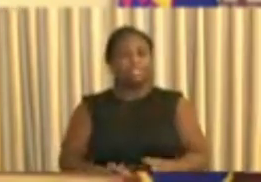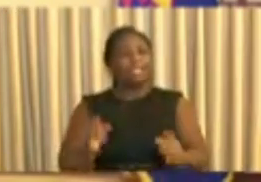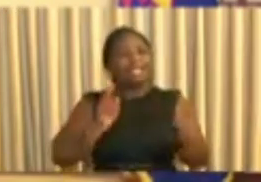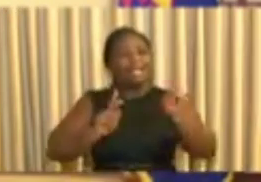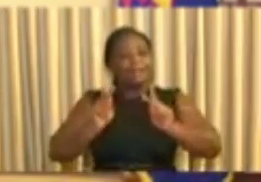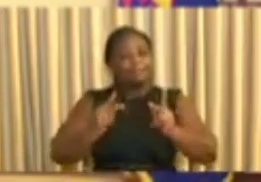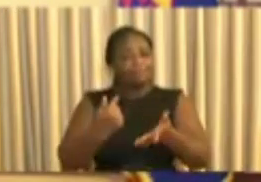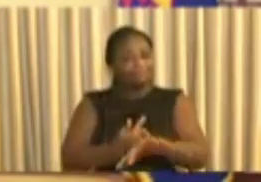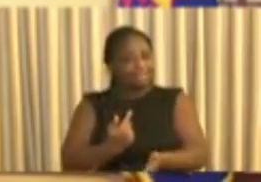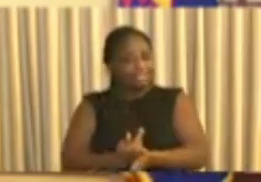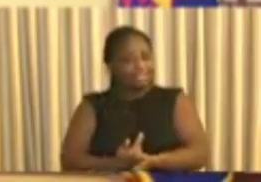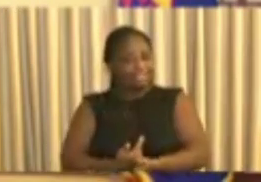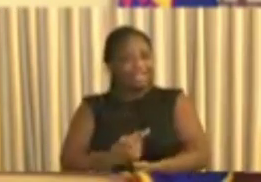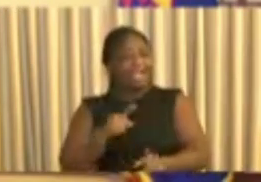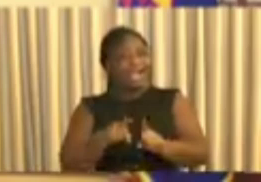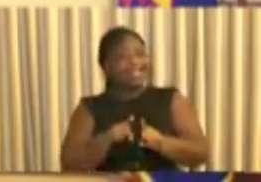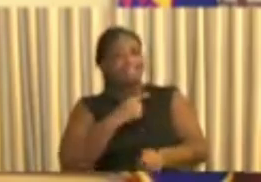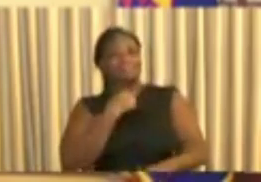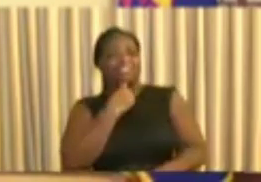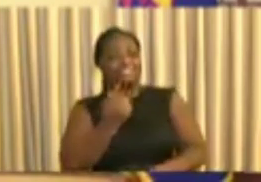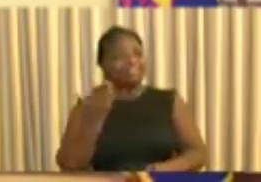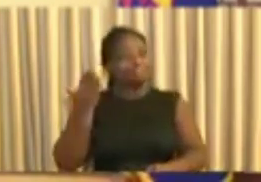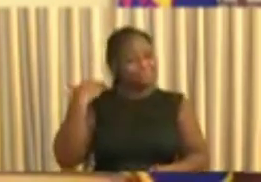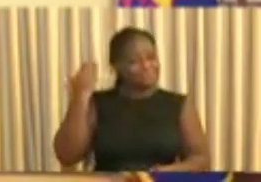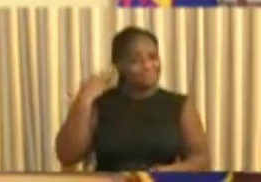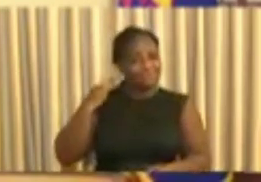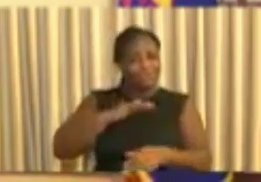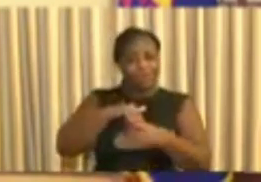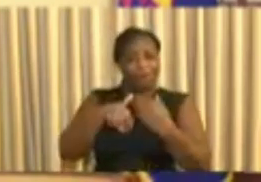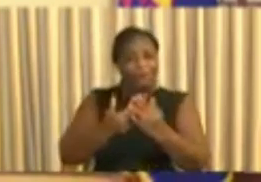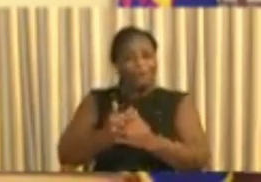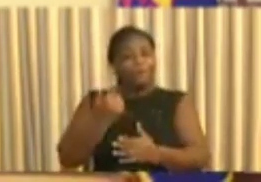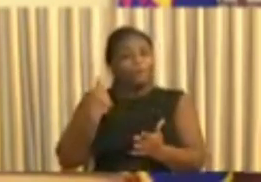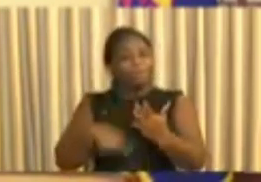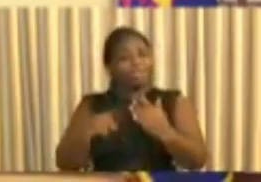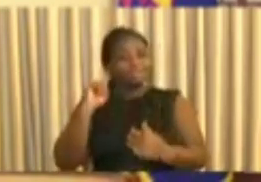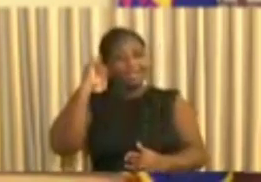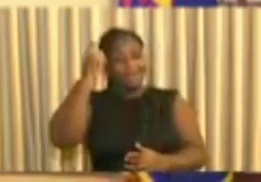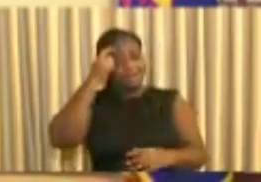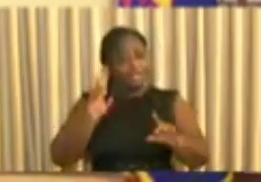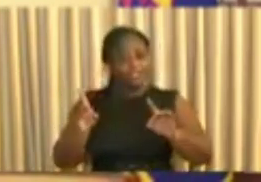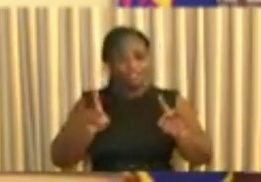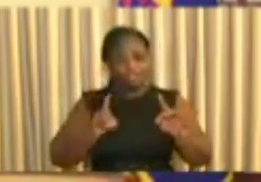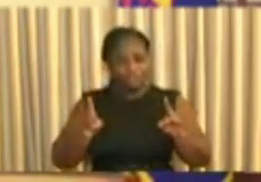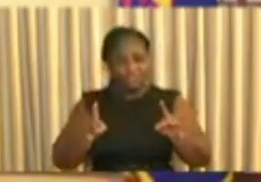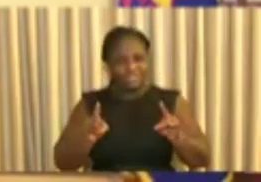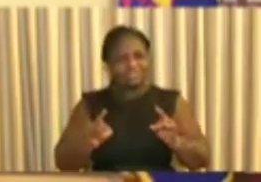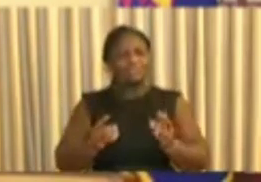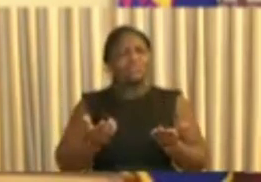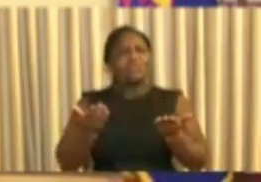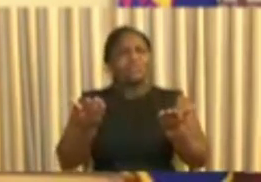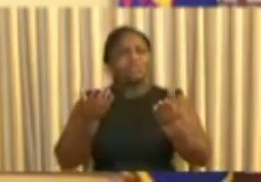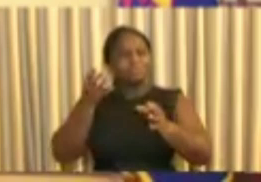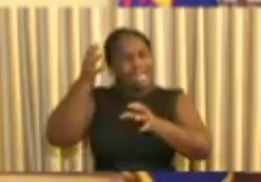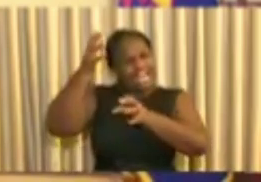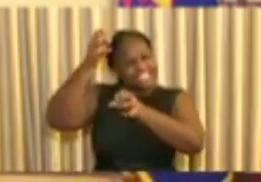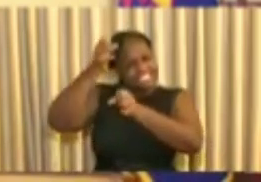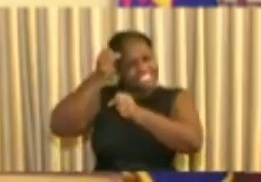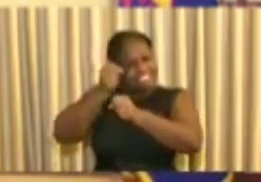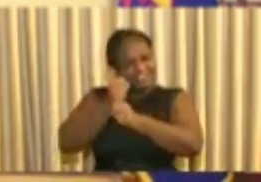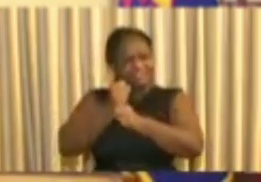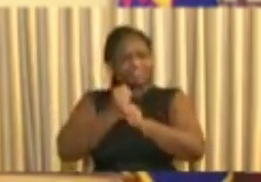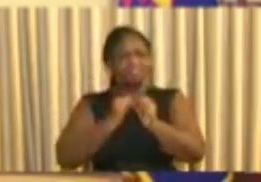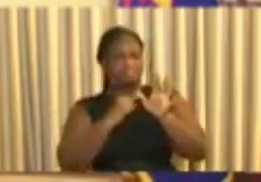Fellow Ghanaians, as I have said before, all the government is doing is intended to achieve five